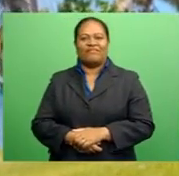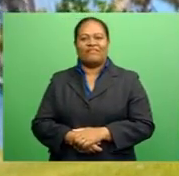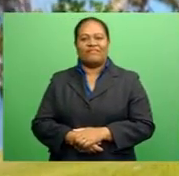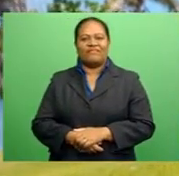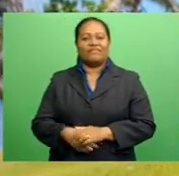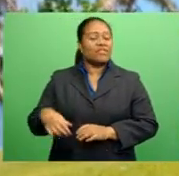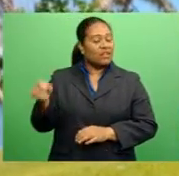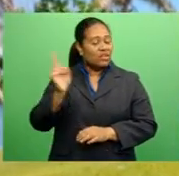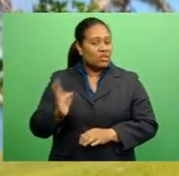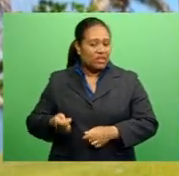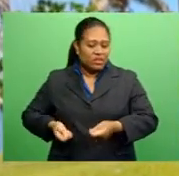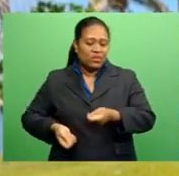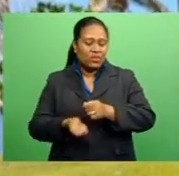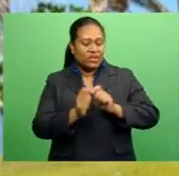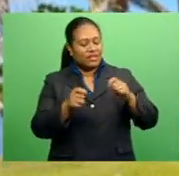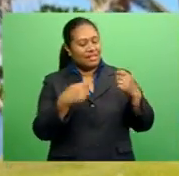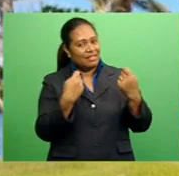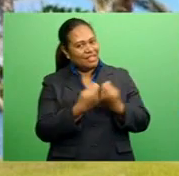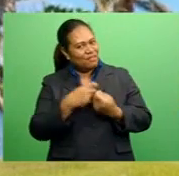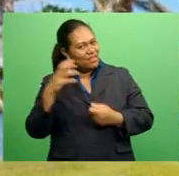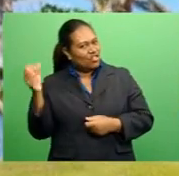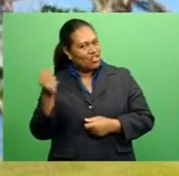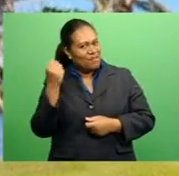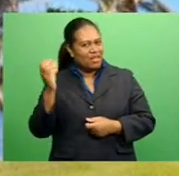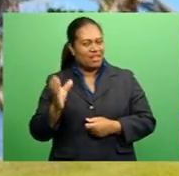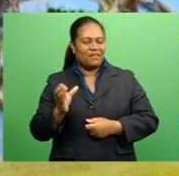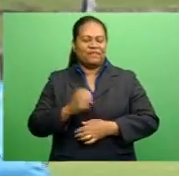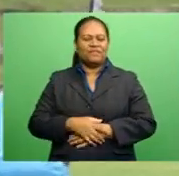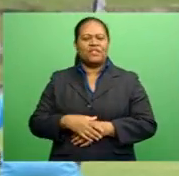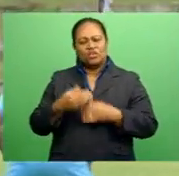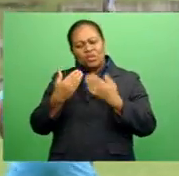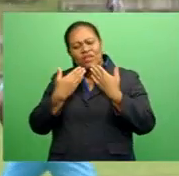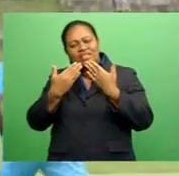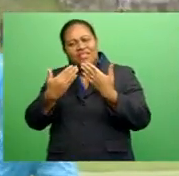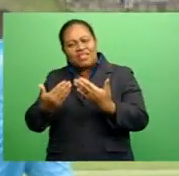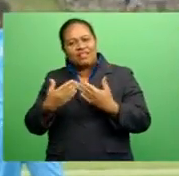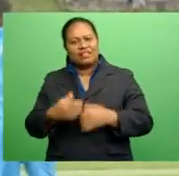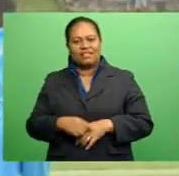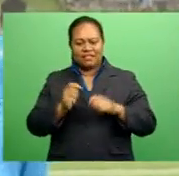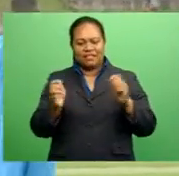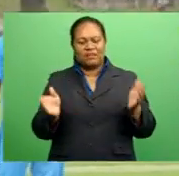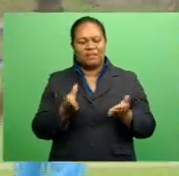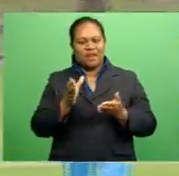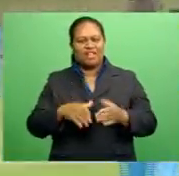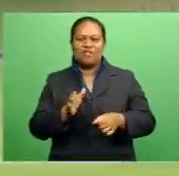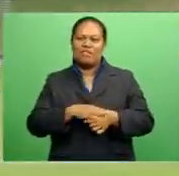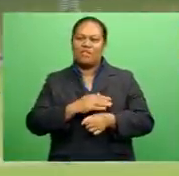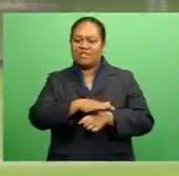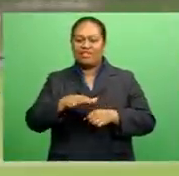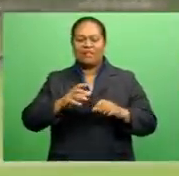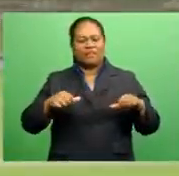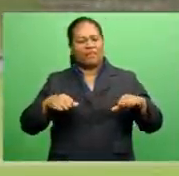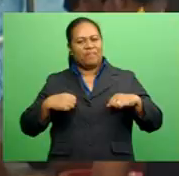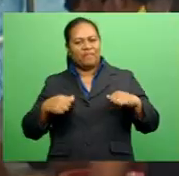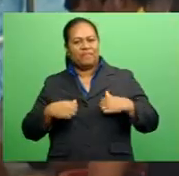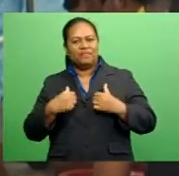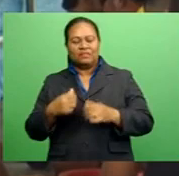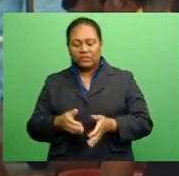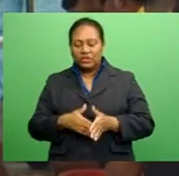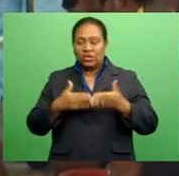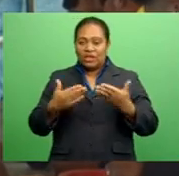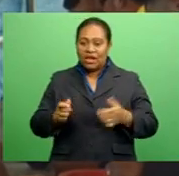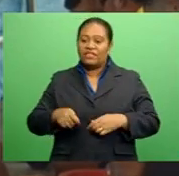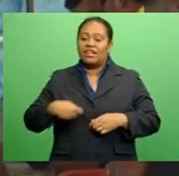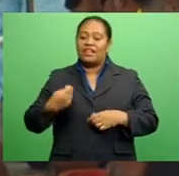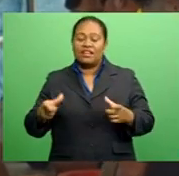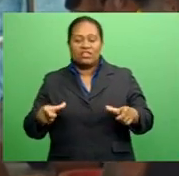Today our cricket team is the champion, and I'm thankful to the players for making Mothe proud. The team will start their preparations for the next challenge this